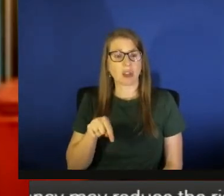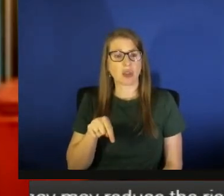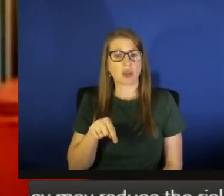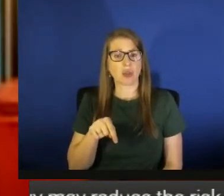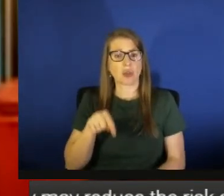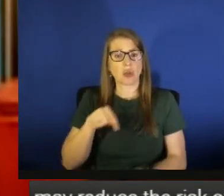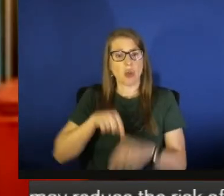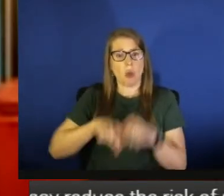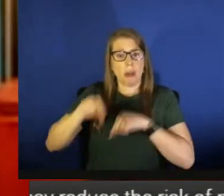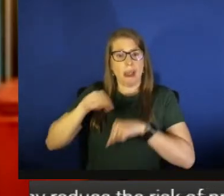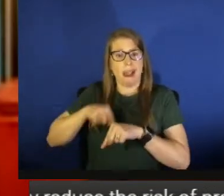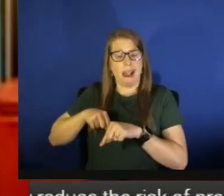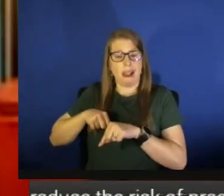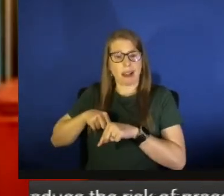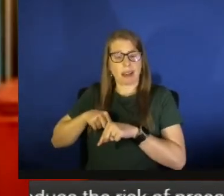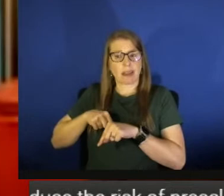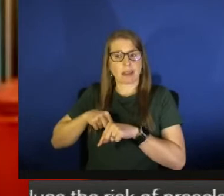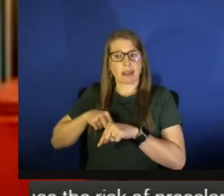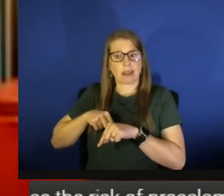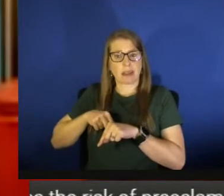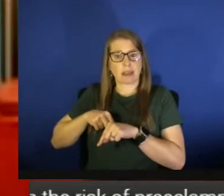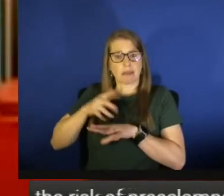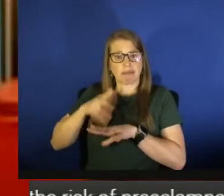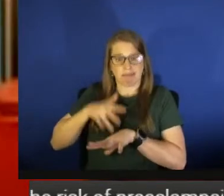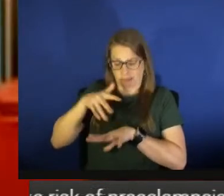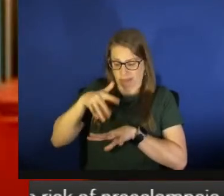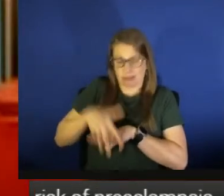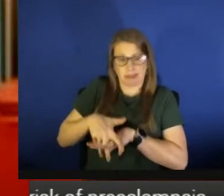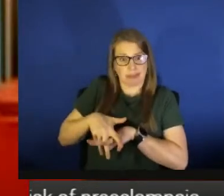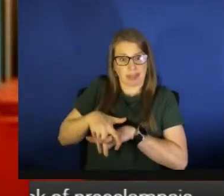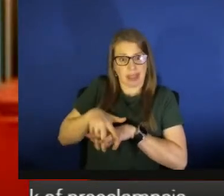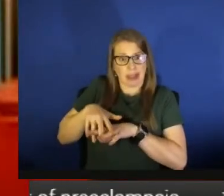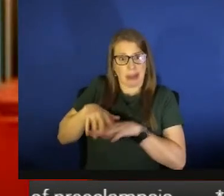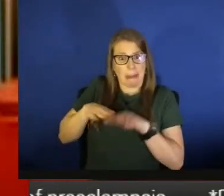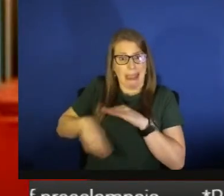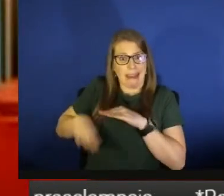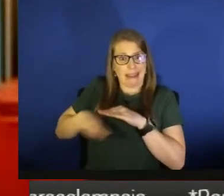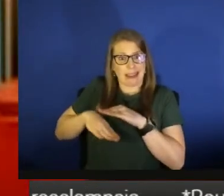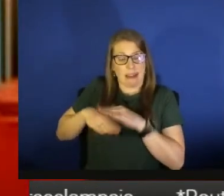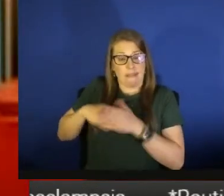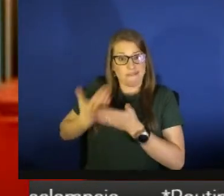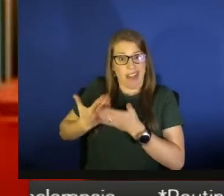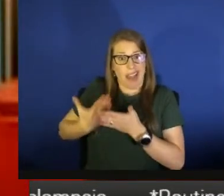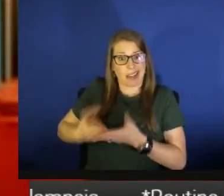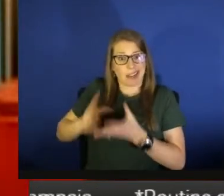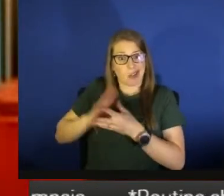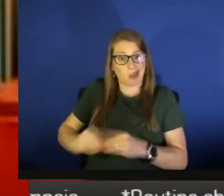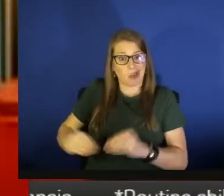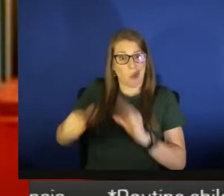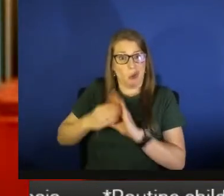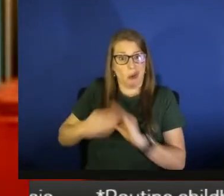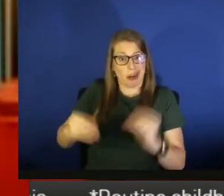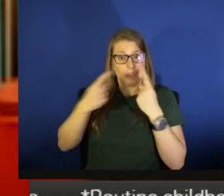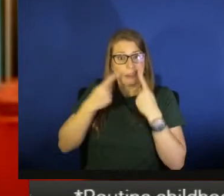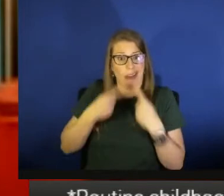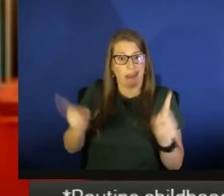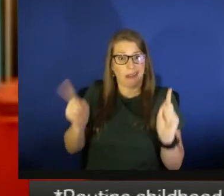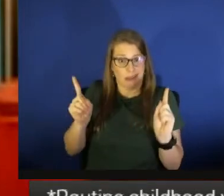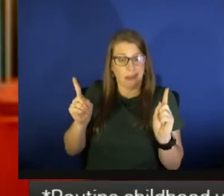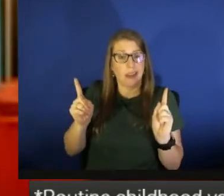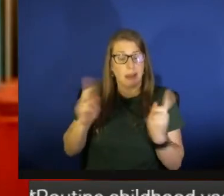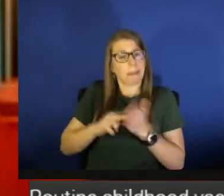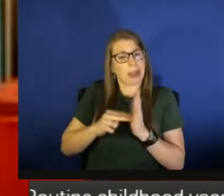the root of what journalism should be: facts and storytelling. And that's real people telling